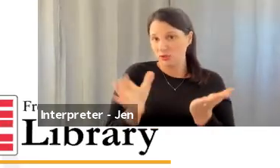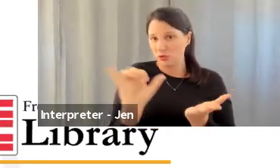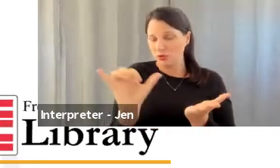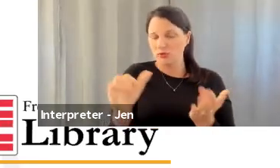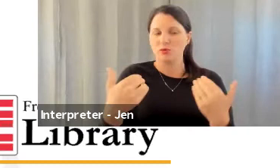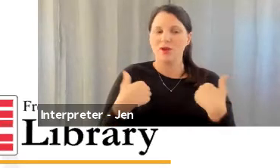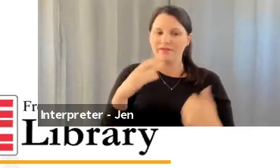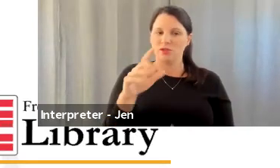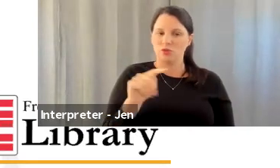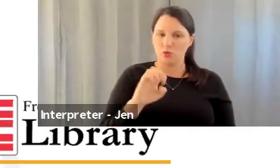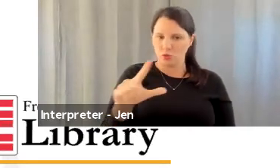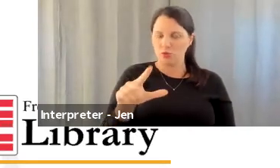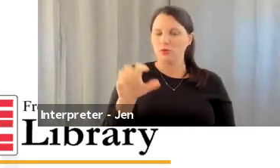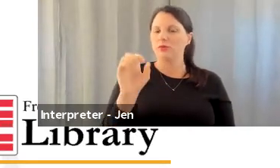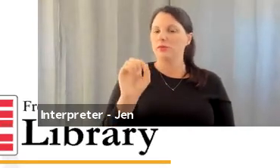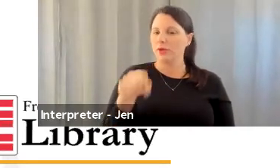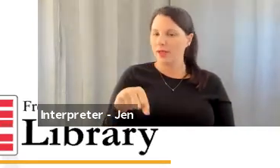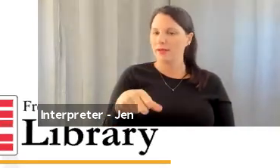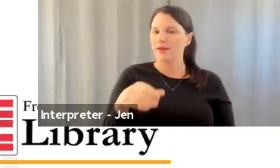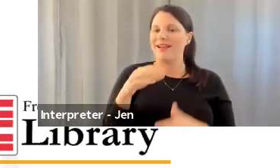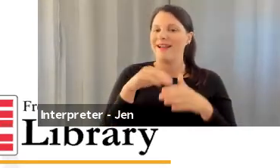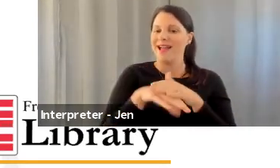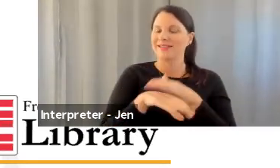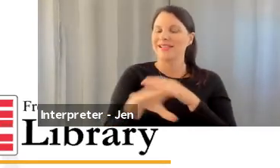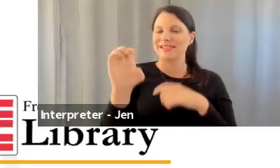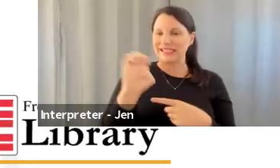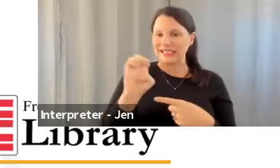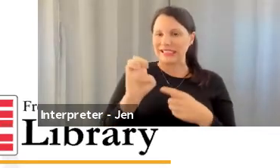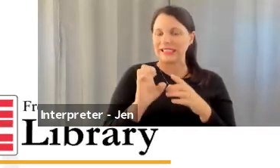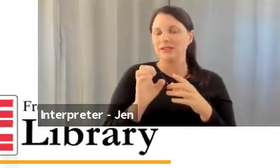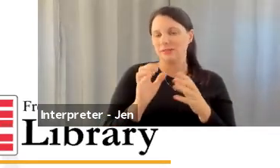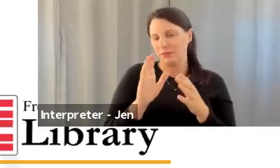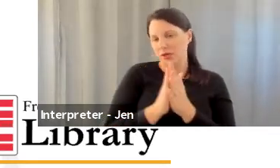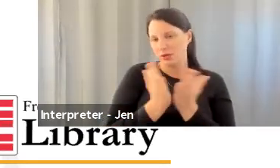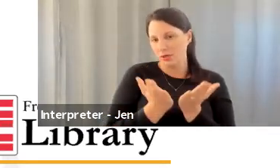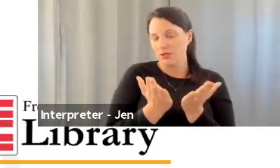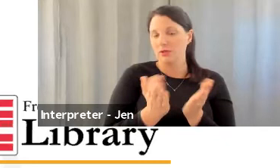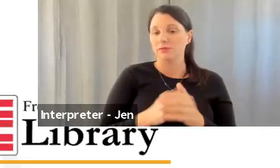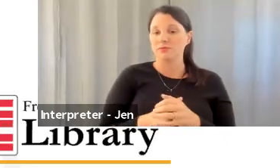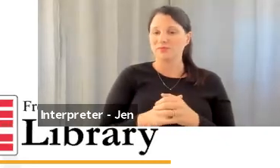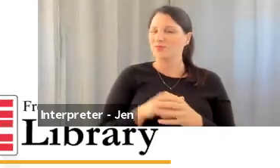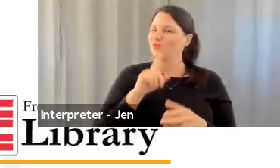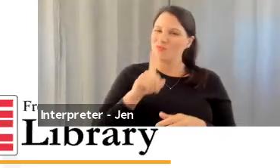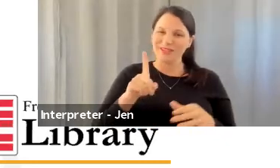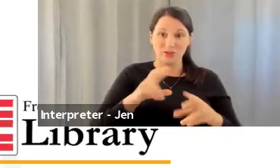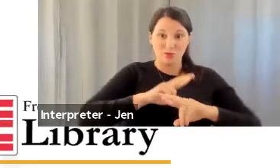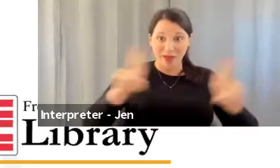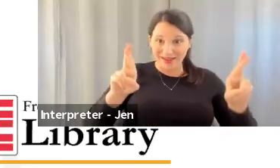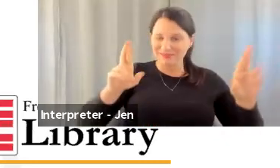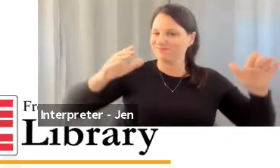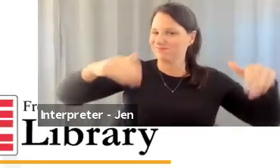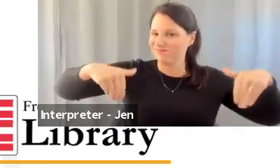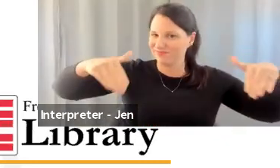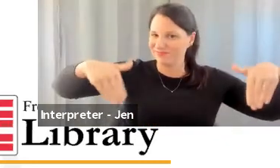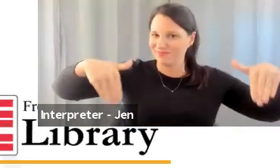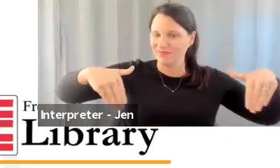can, where you can access an electronic copy of your textbook. It is not ready at this point, but it will be ready